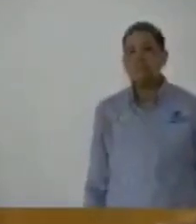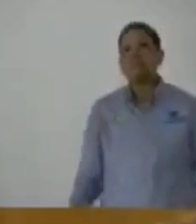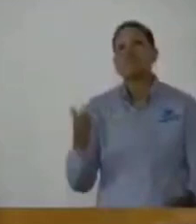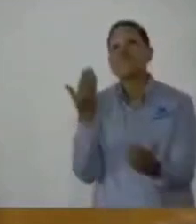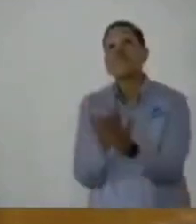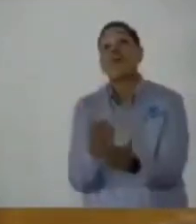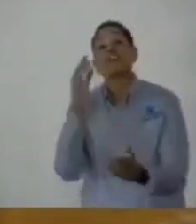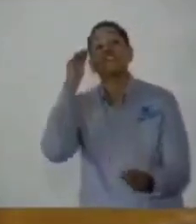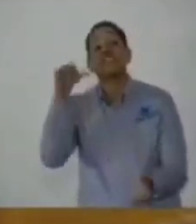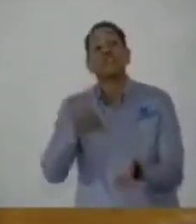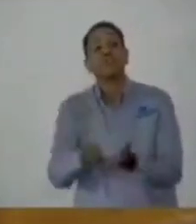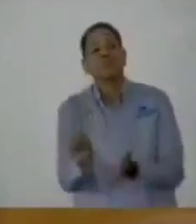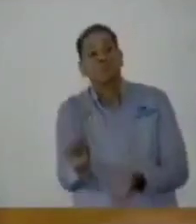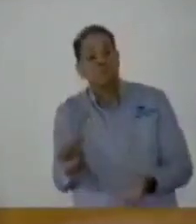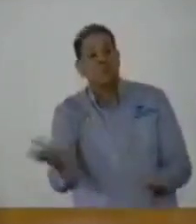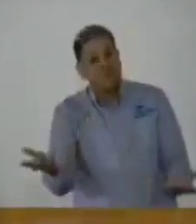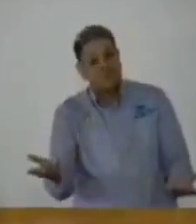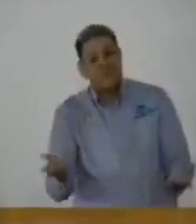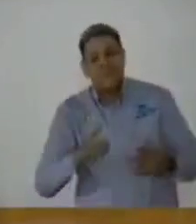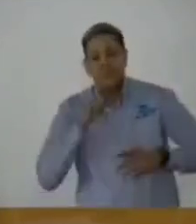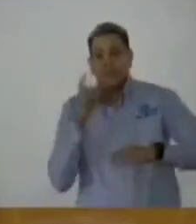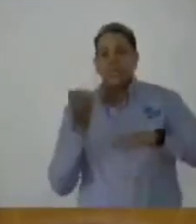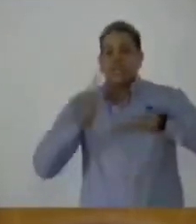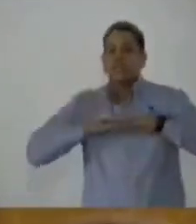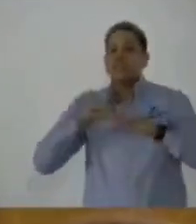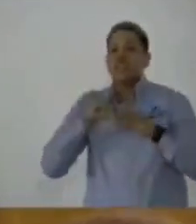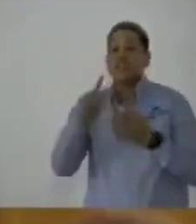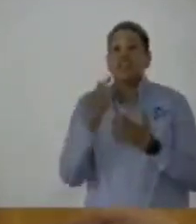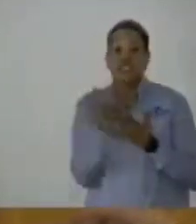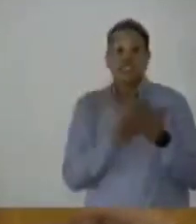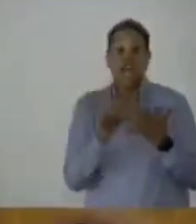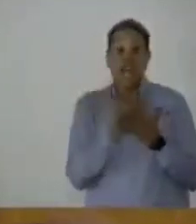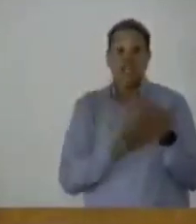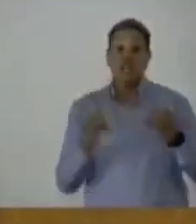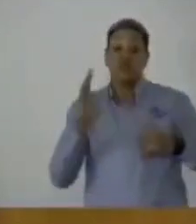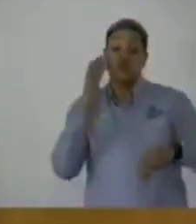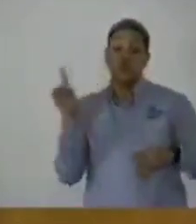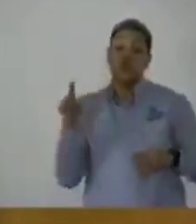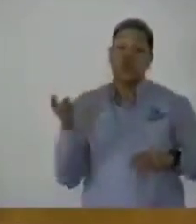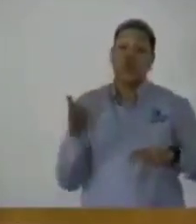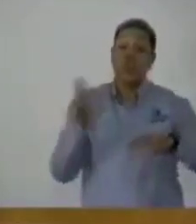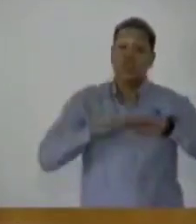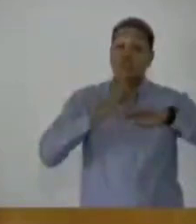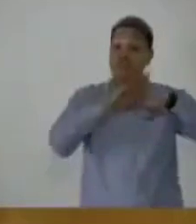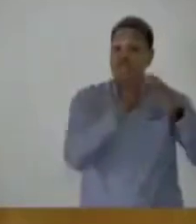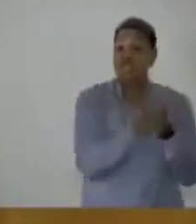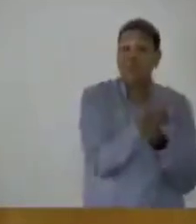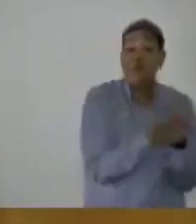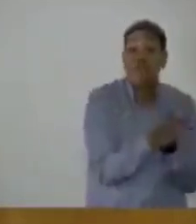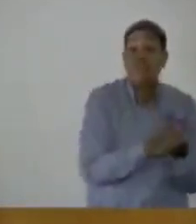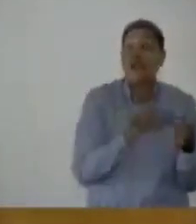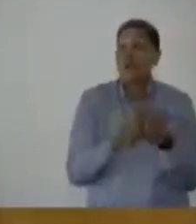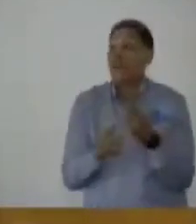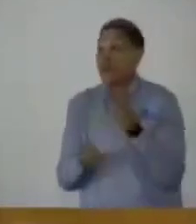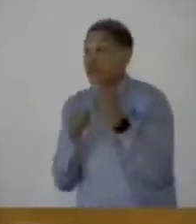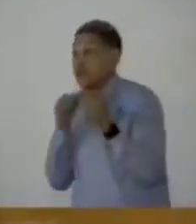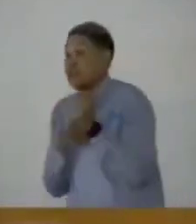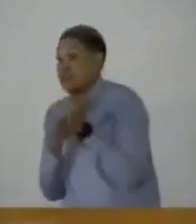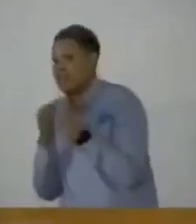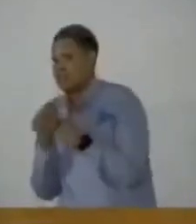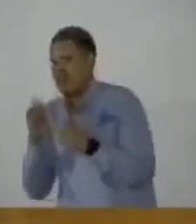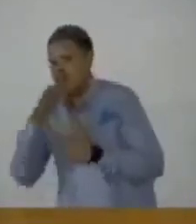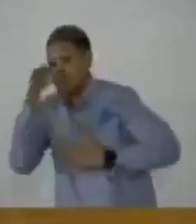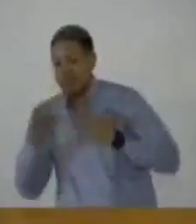they're underpaid, right, would mean that an increase in their salary, which will only increase motivation and not infrastructure and all the other